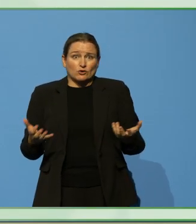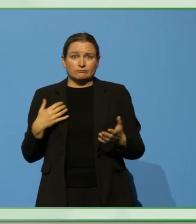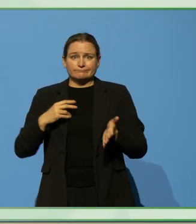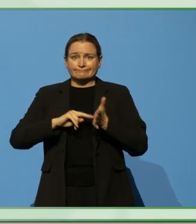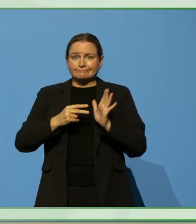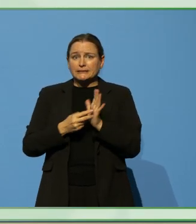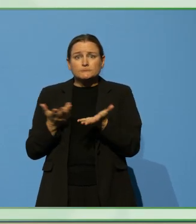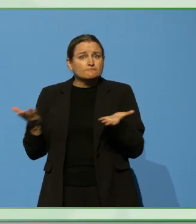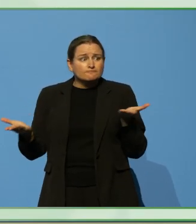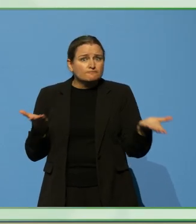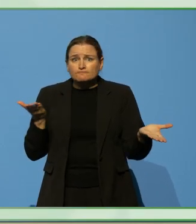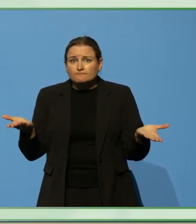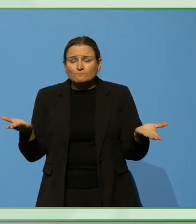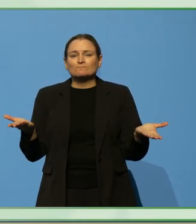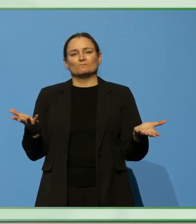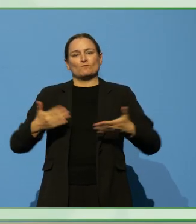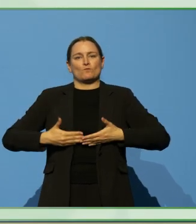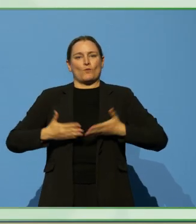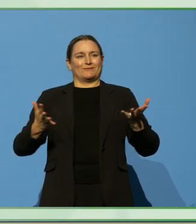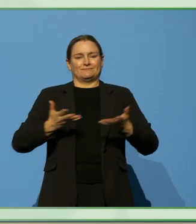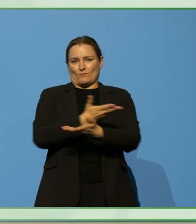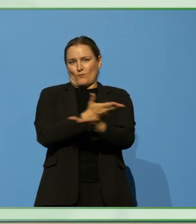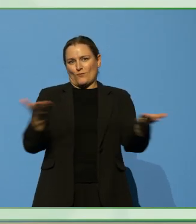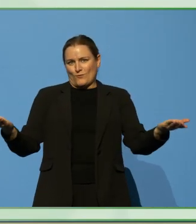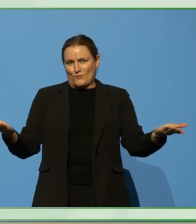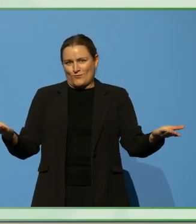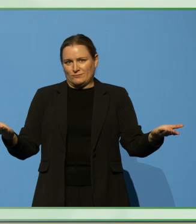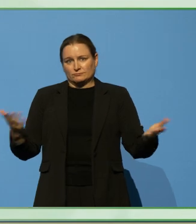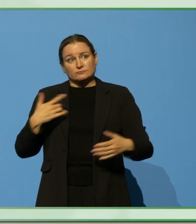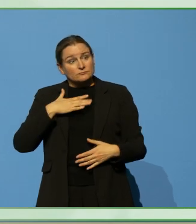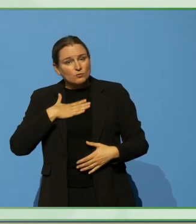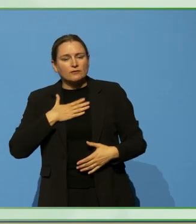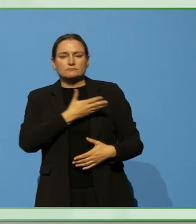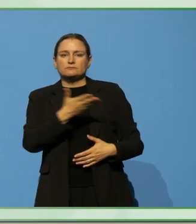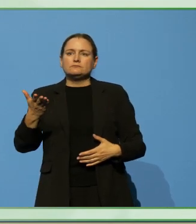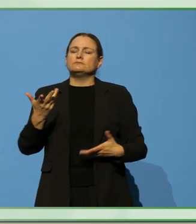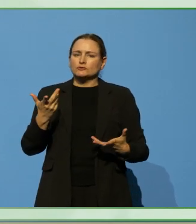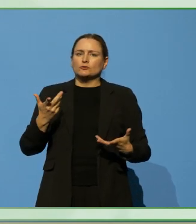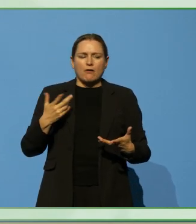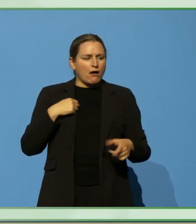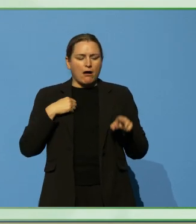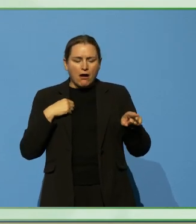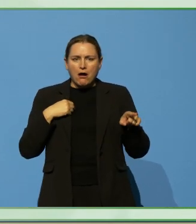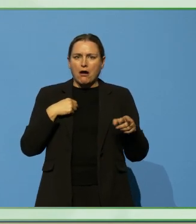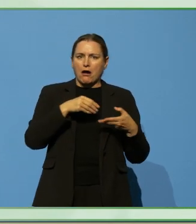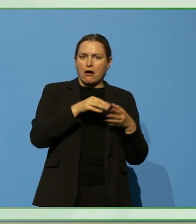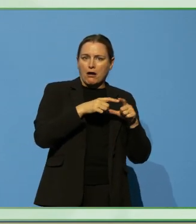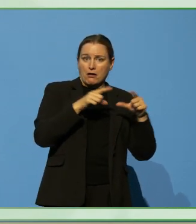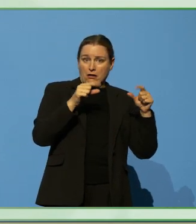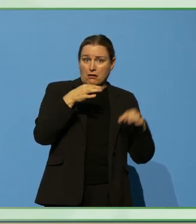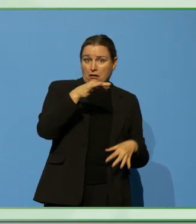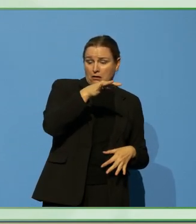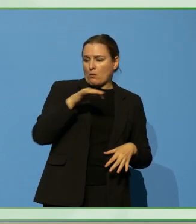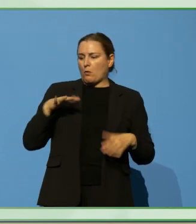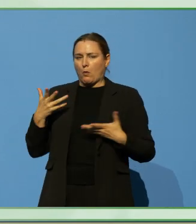all occasions and for everyone. You see, one important thing here is that there will be an online digital euro. An